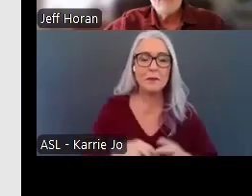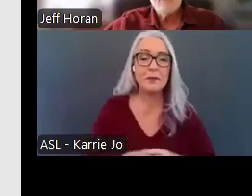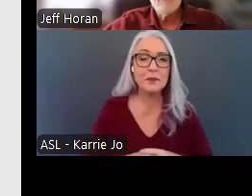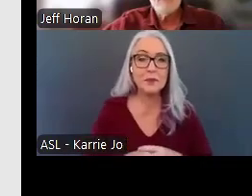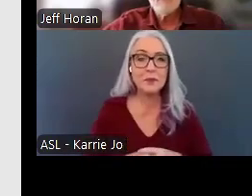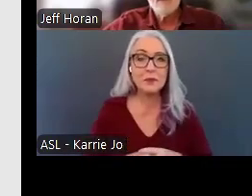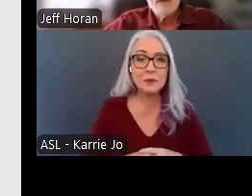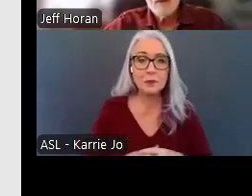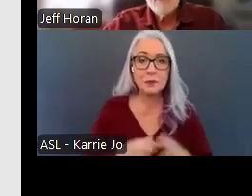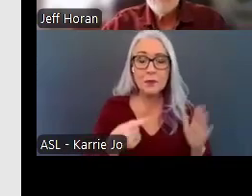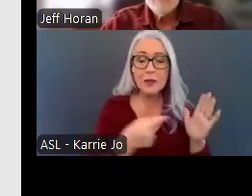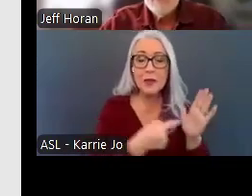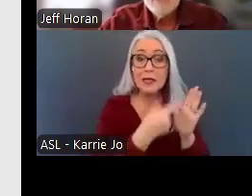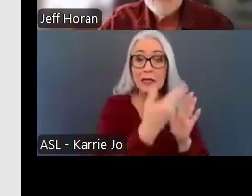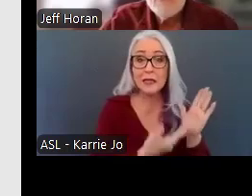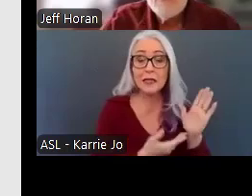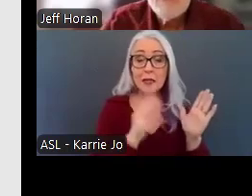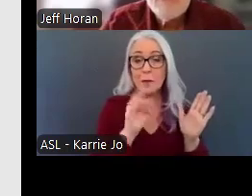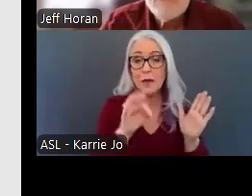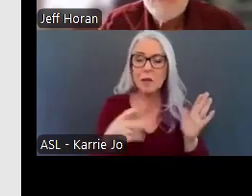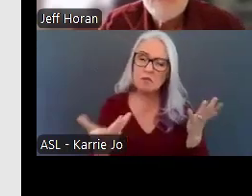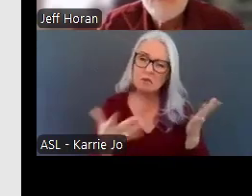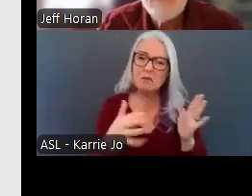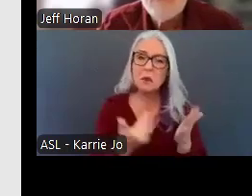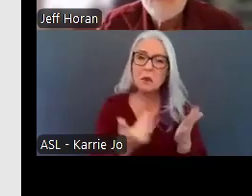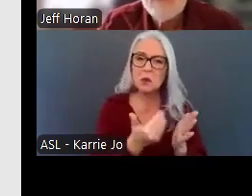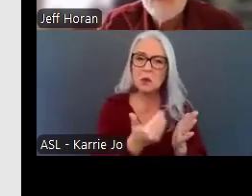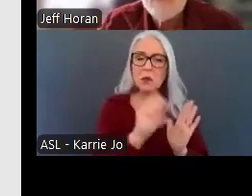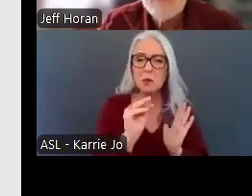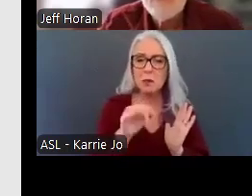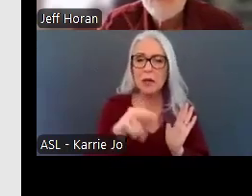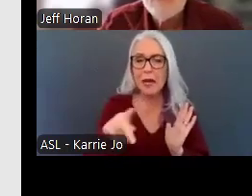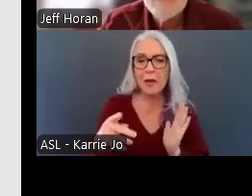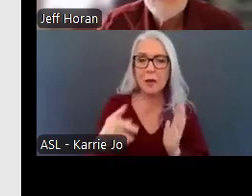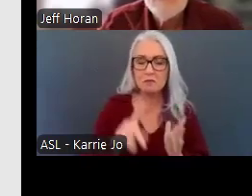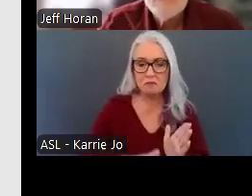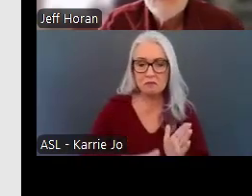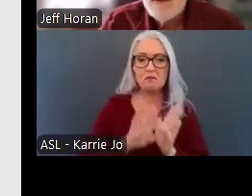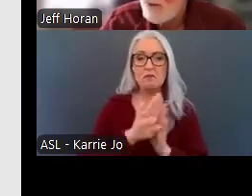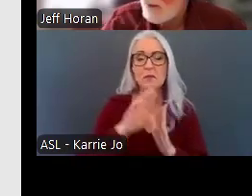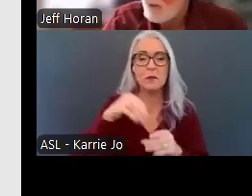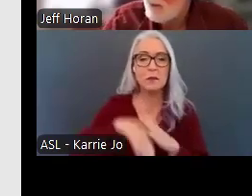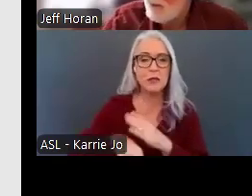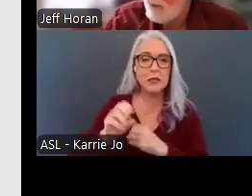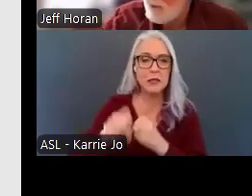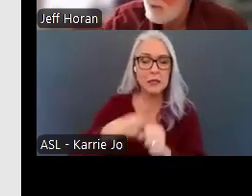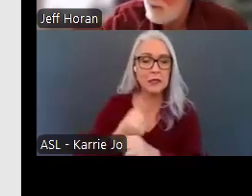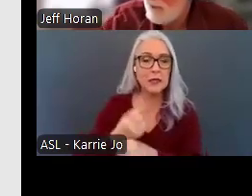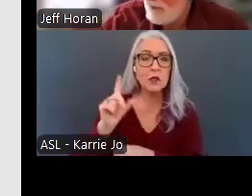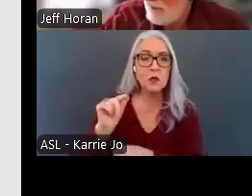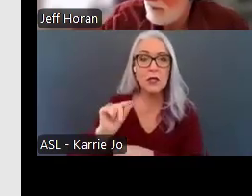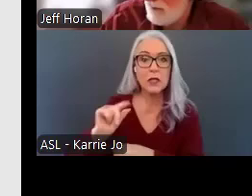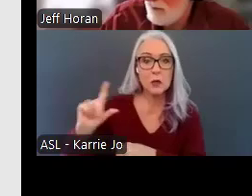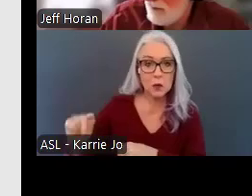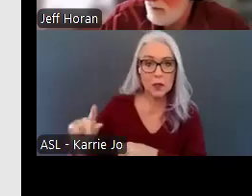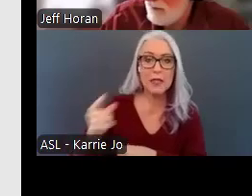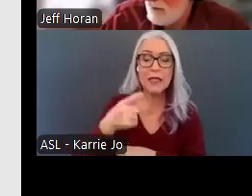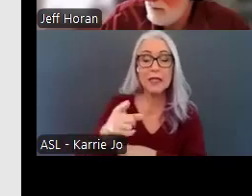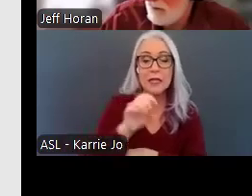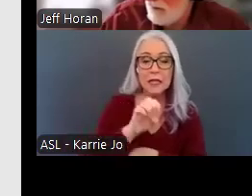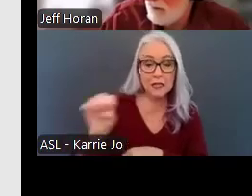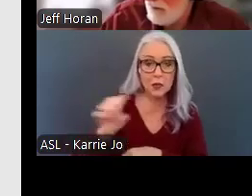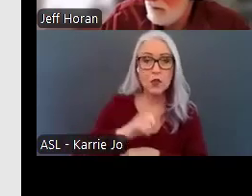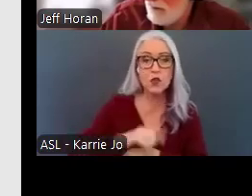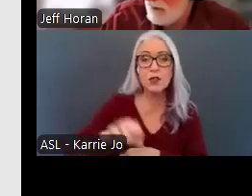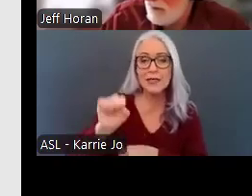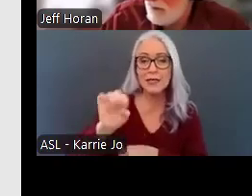So this is a map. This is a fairly new map that we developed in 2020 of the eastern seed zones for the US. There was not a map that